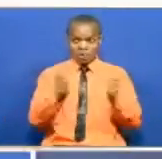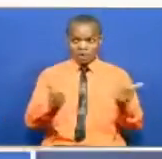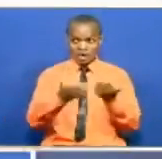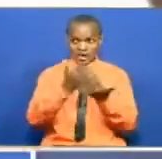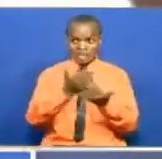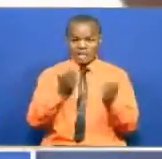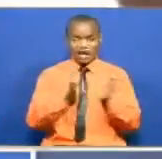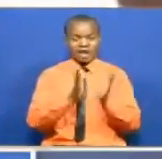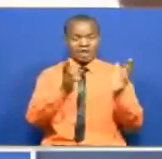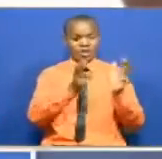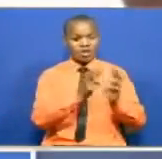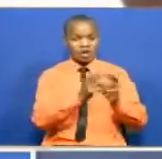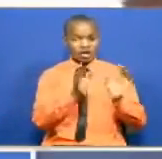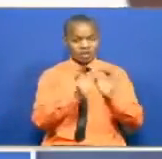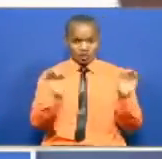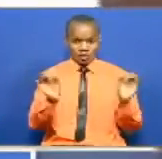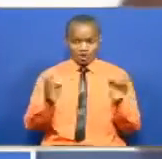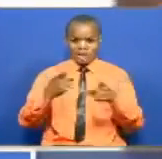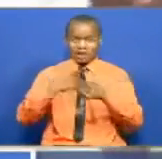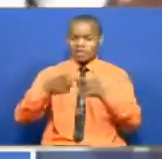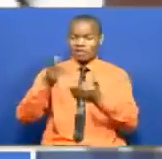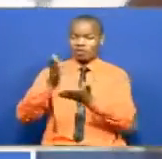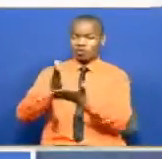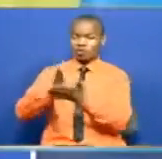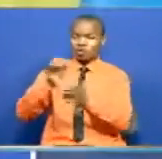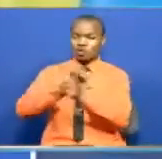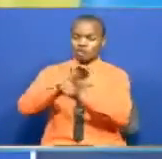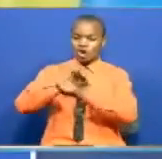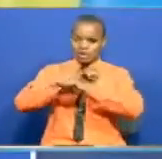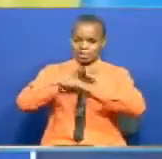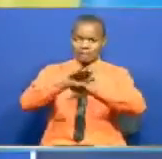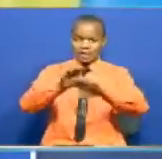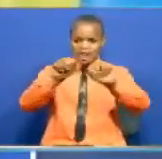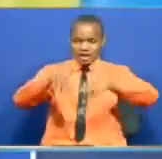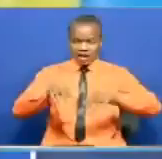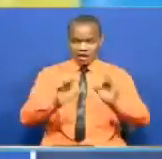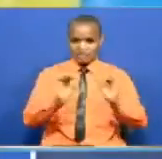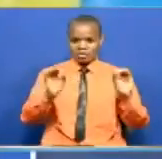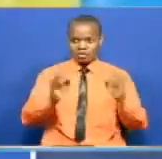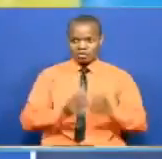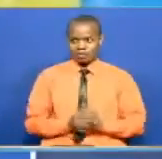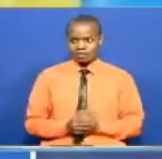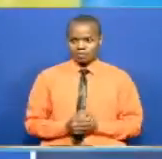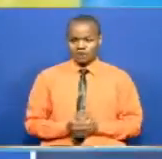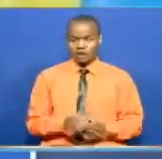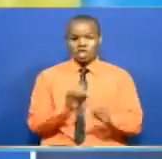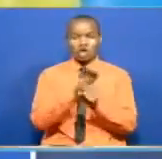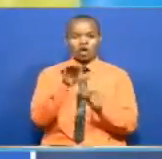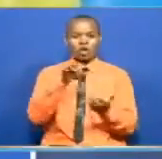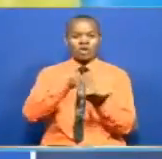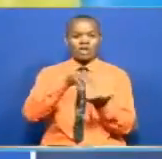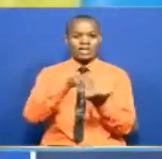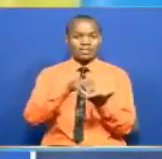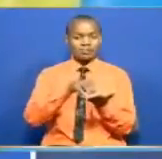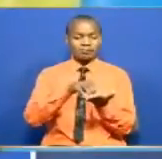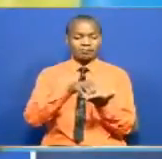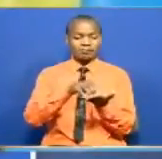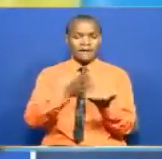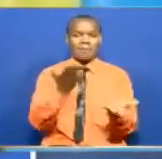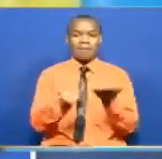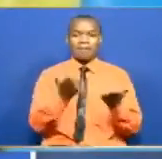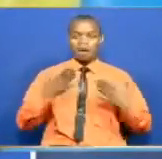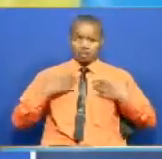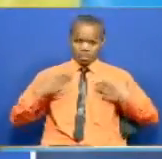body fluids, then the risk of transmission was minimal. A COVID-19 case, a corpse, is